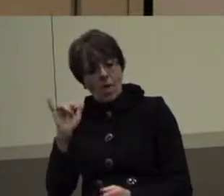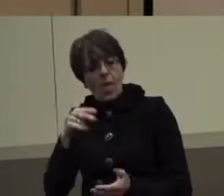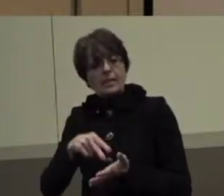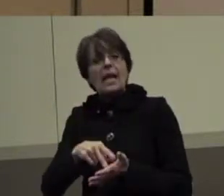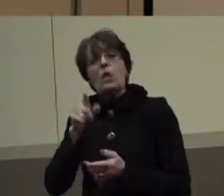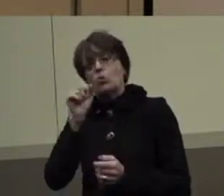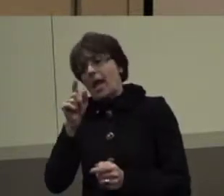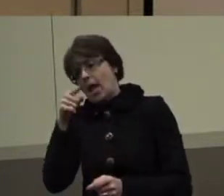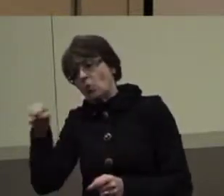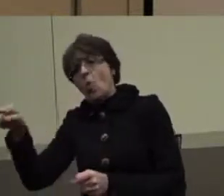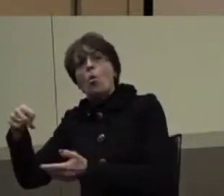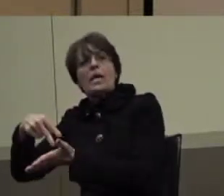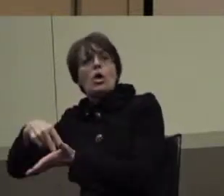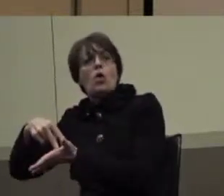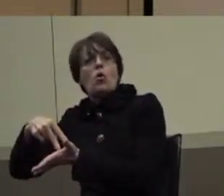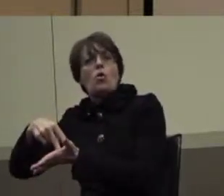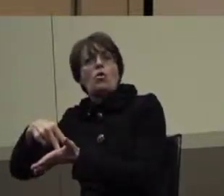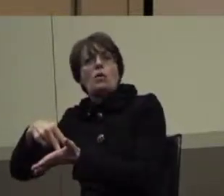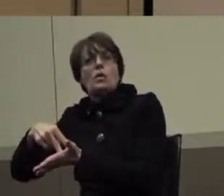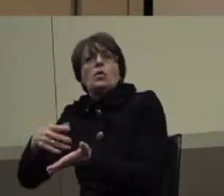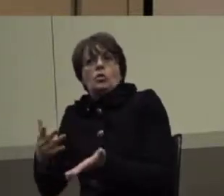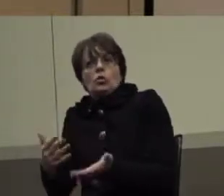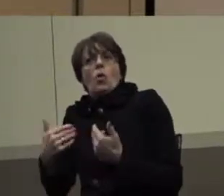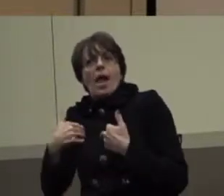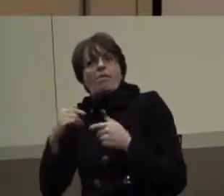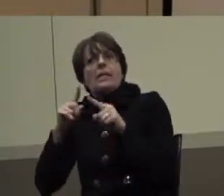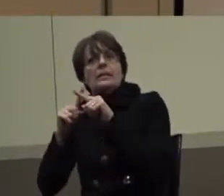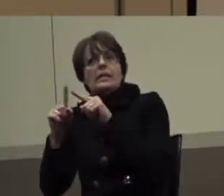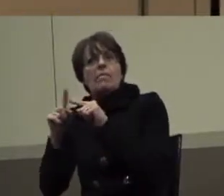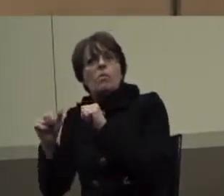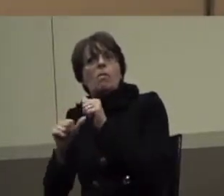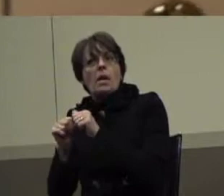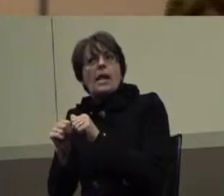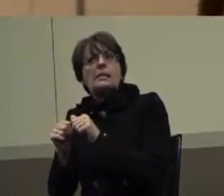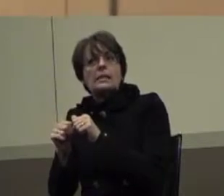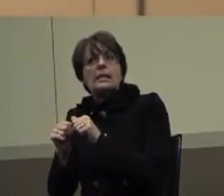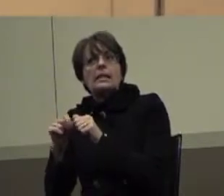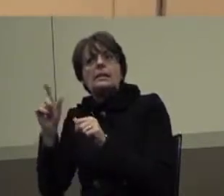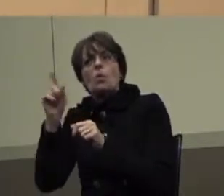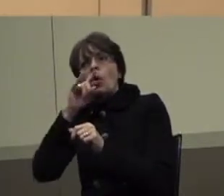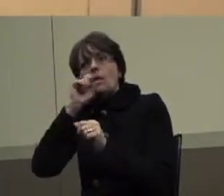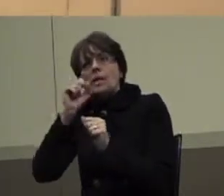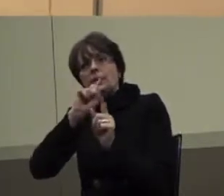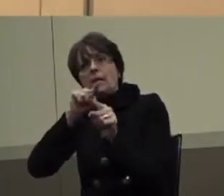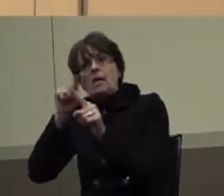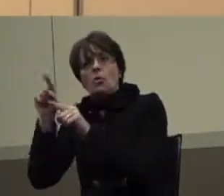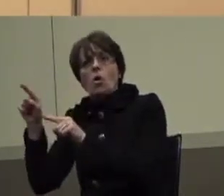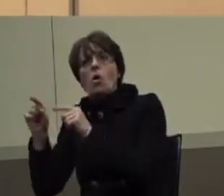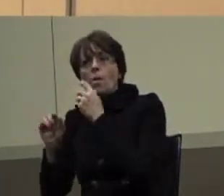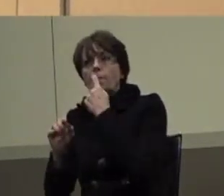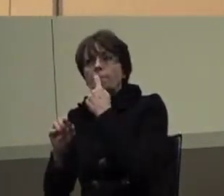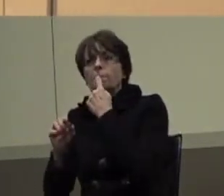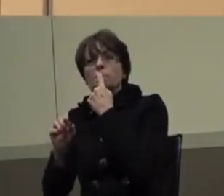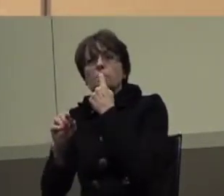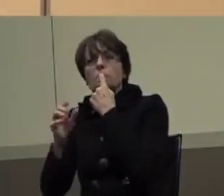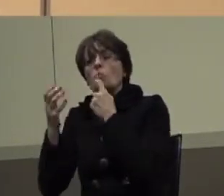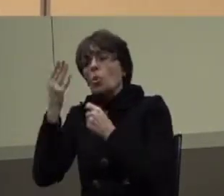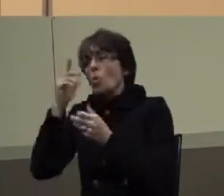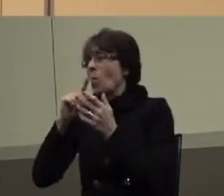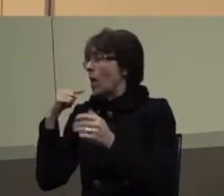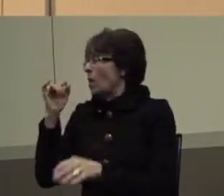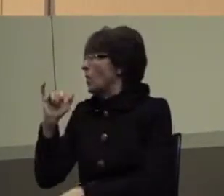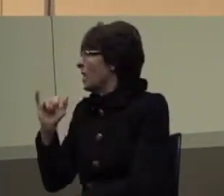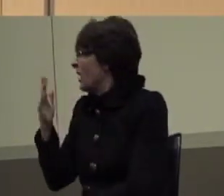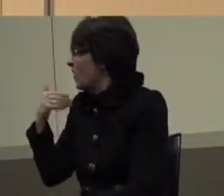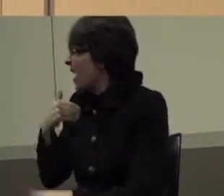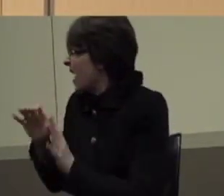here. And so just having those different places that kids could go, and she wanted to know what it looked like, and I knew I